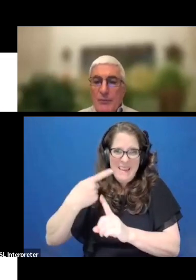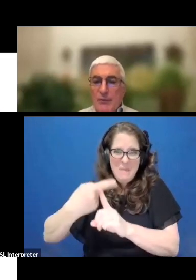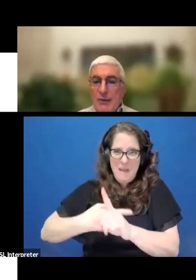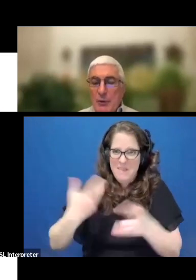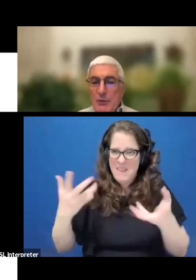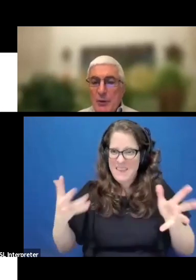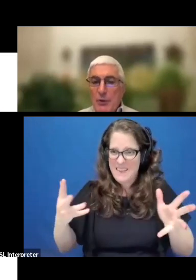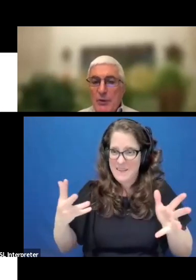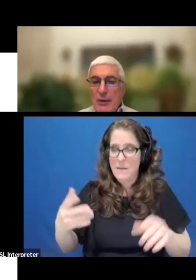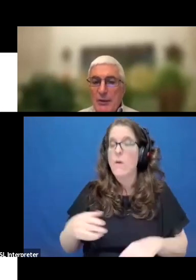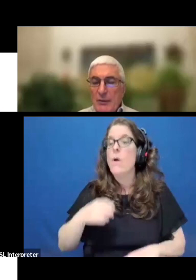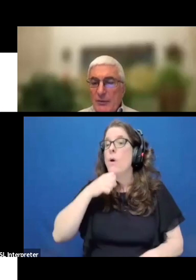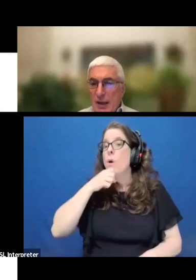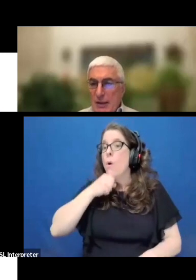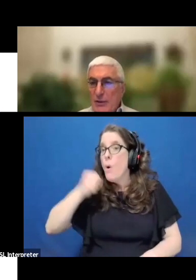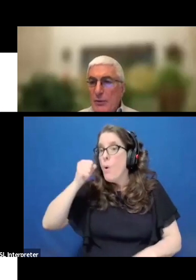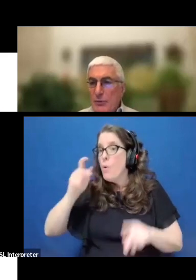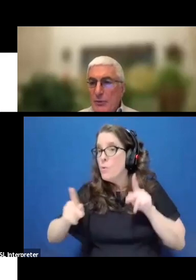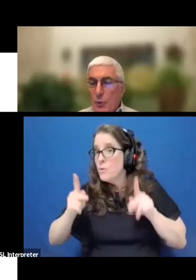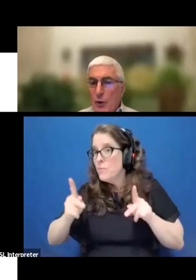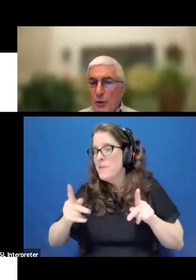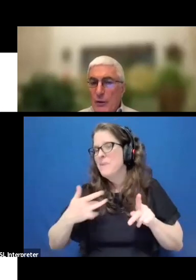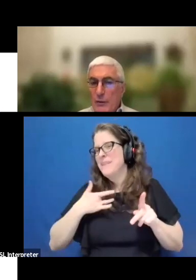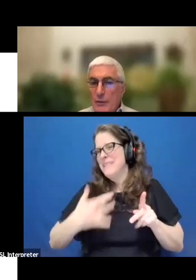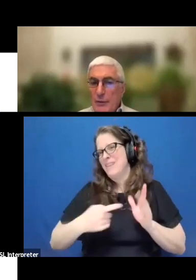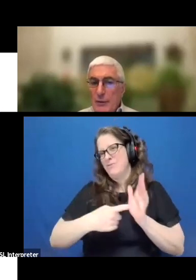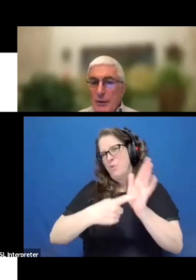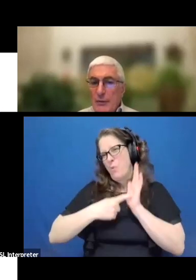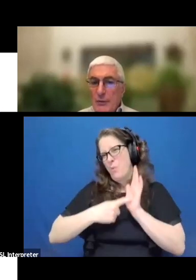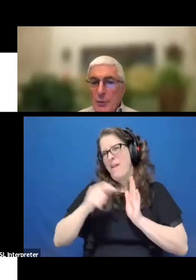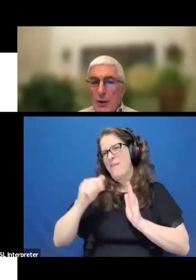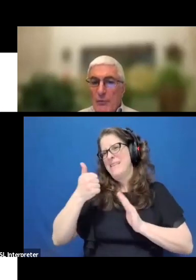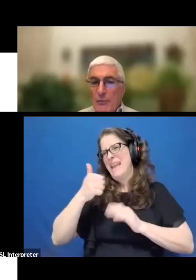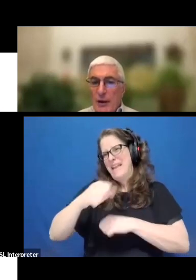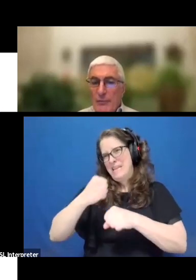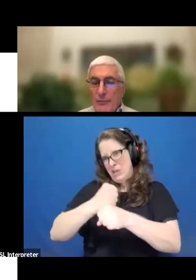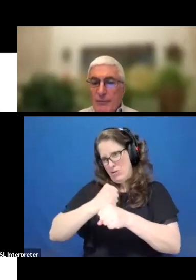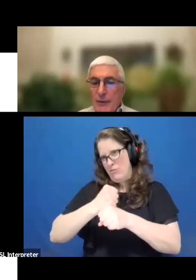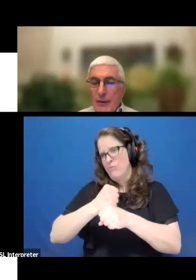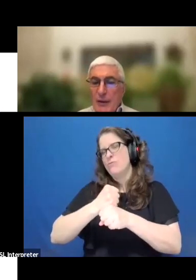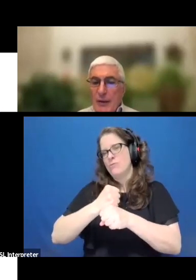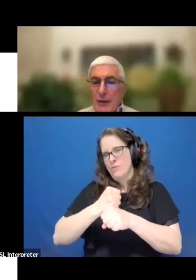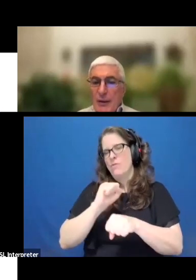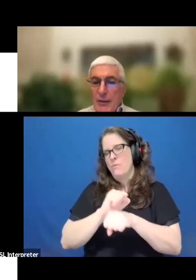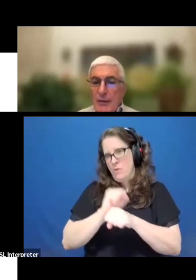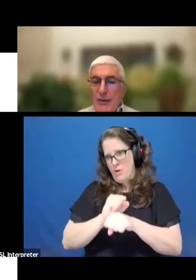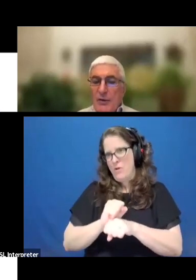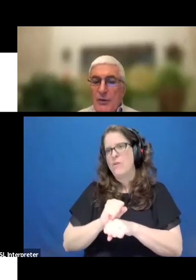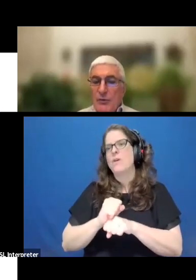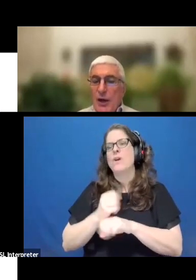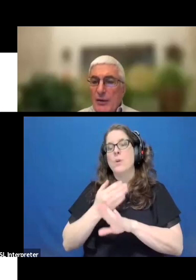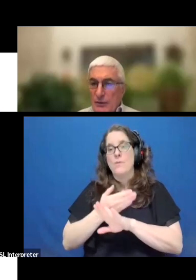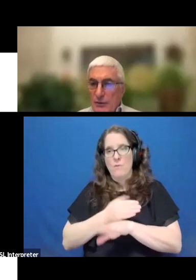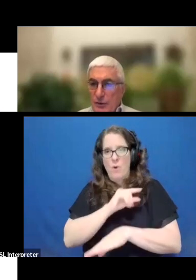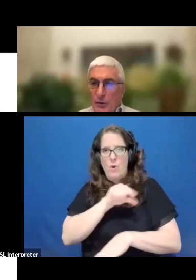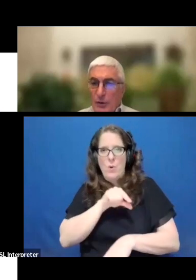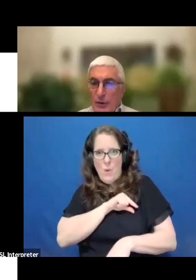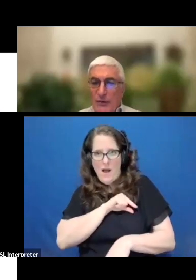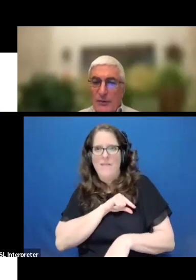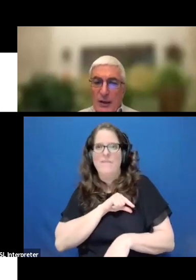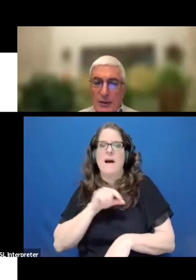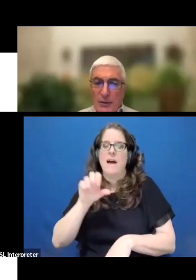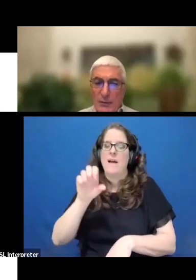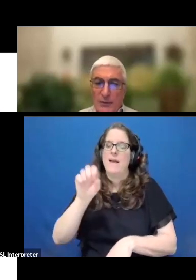older typically would need at least 10 years of work to qualify. the 10 years are not